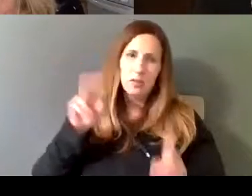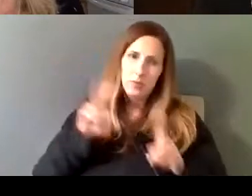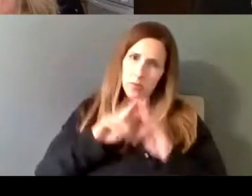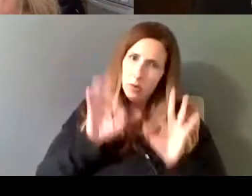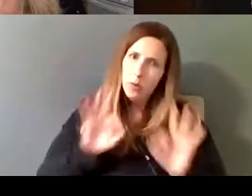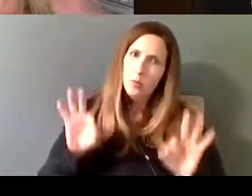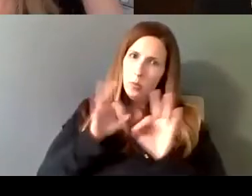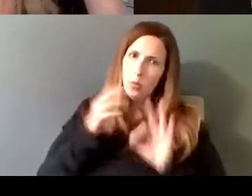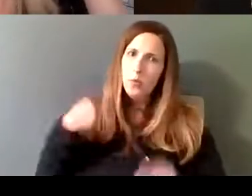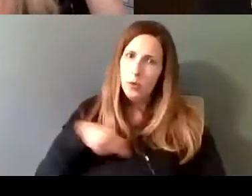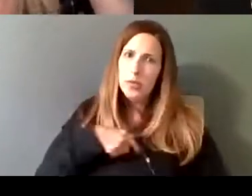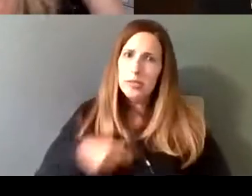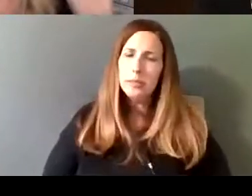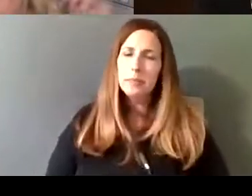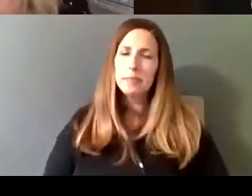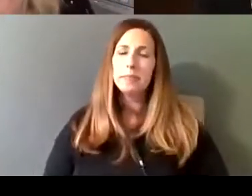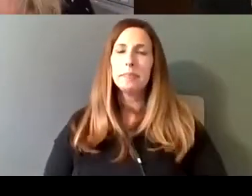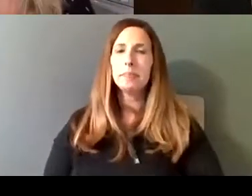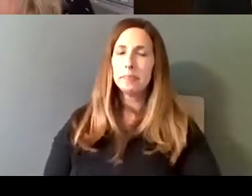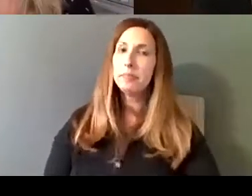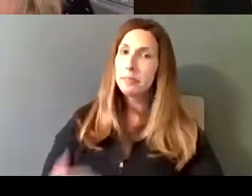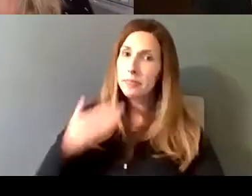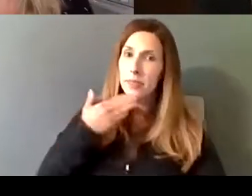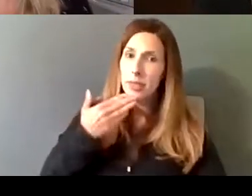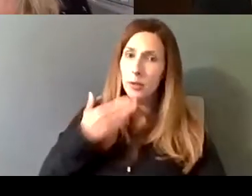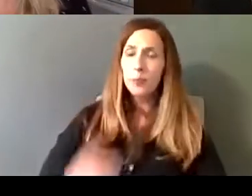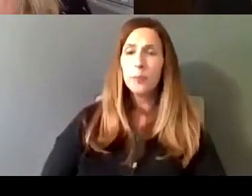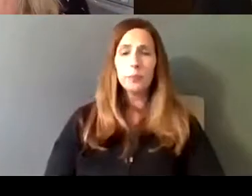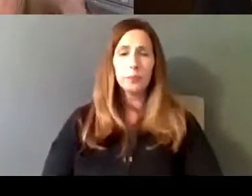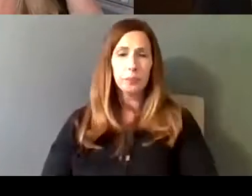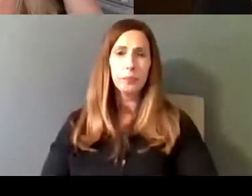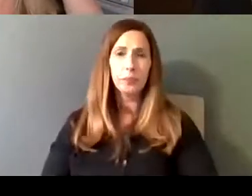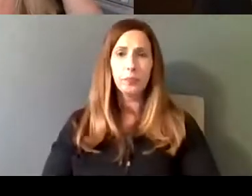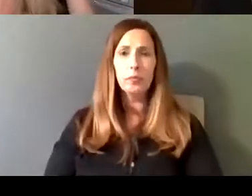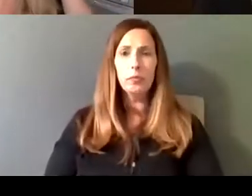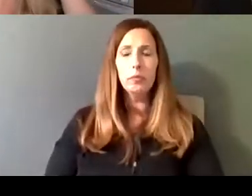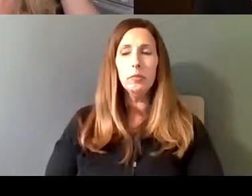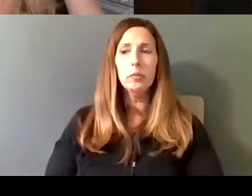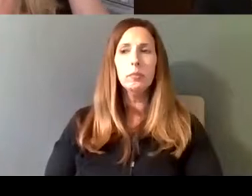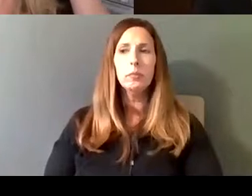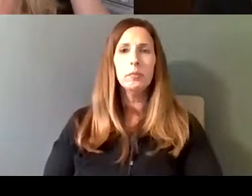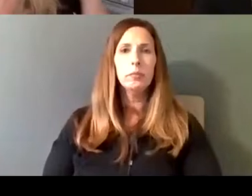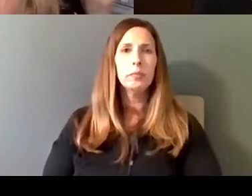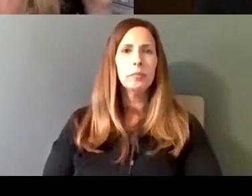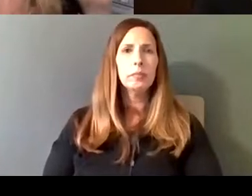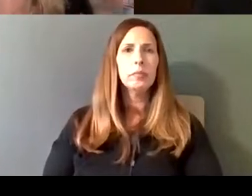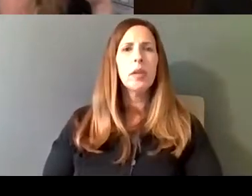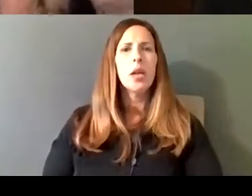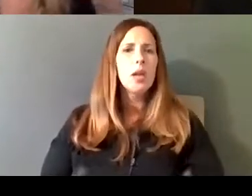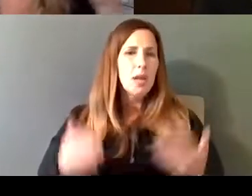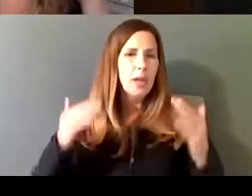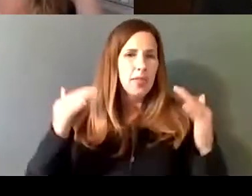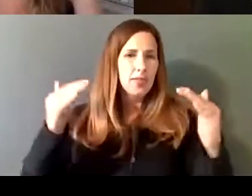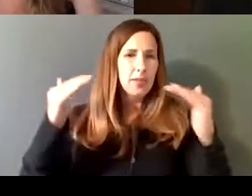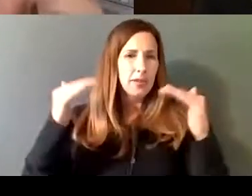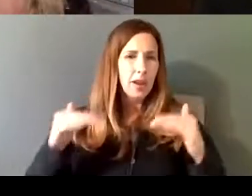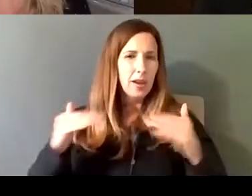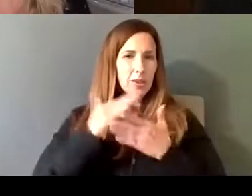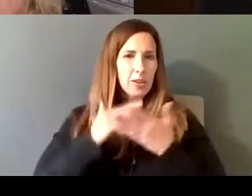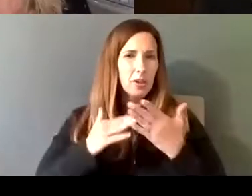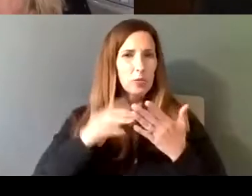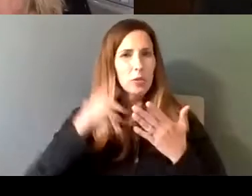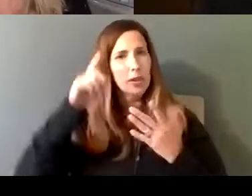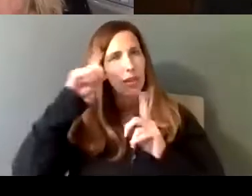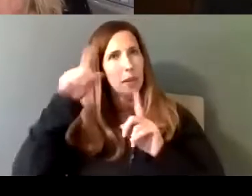us. Thank you. Now, before our next section is to kind of think about the how of this discussion,